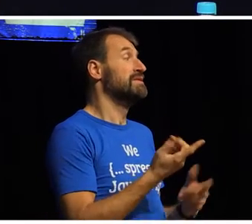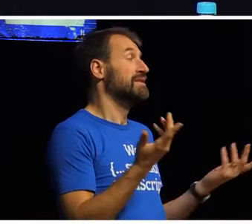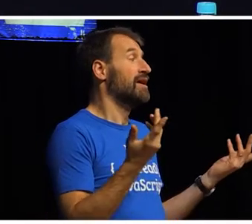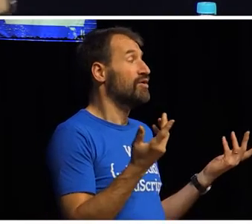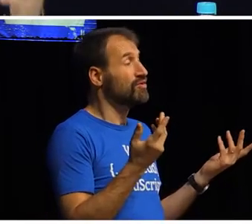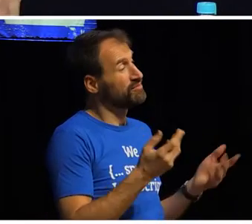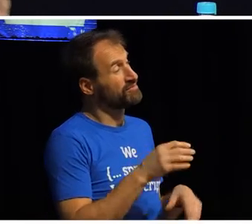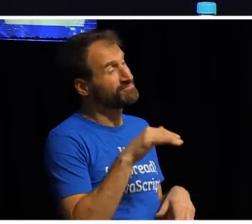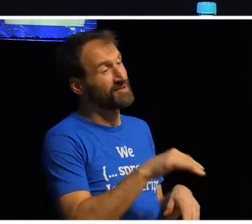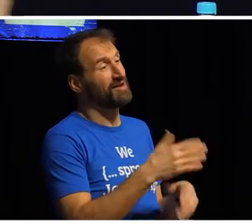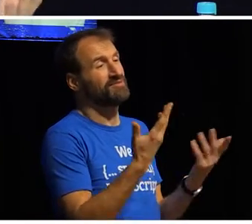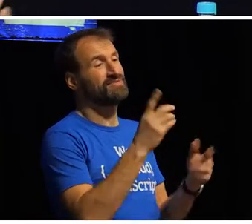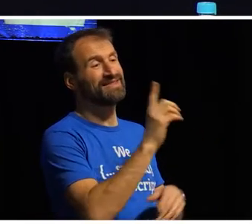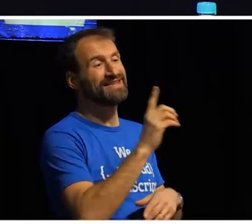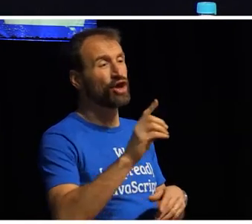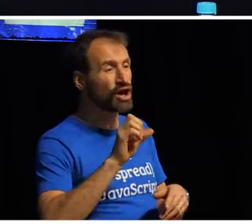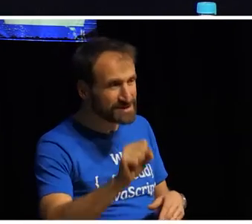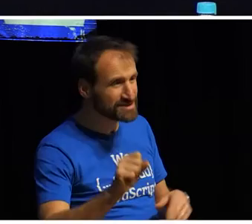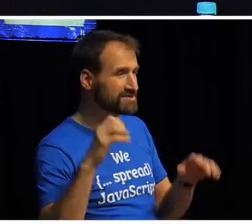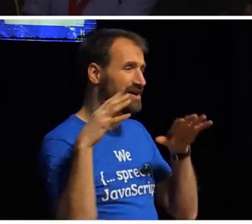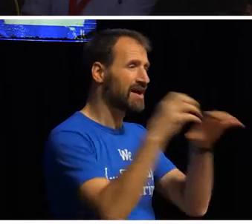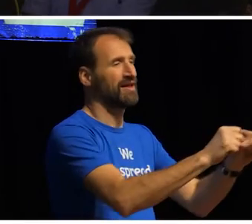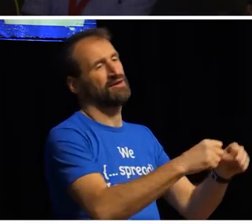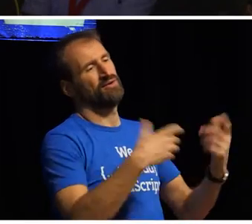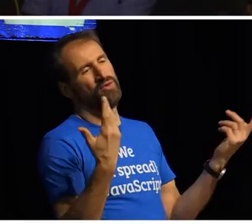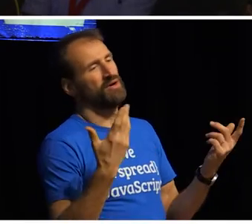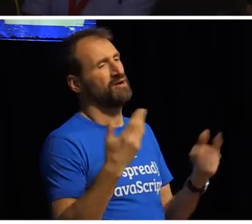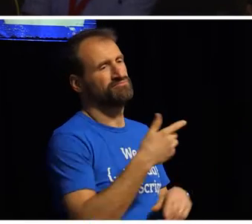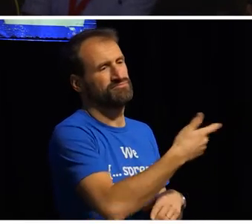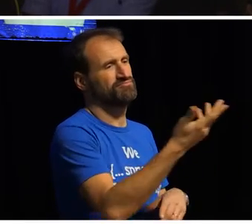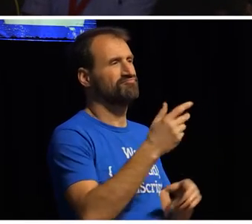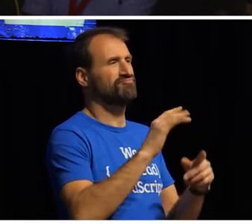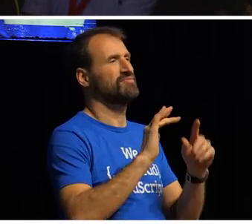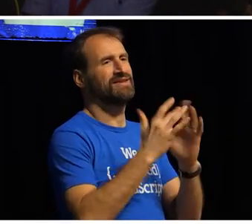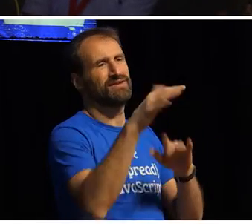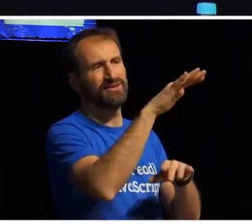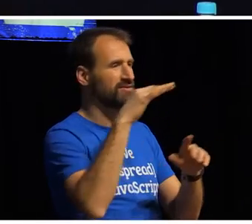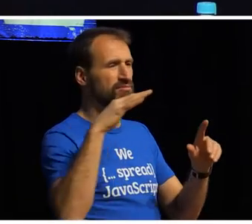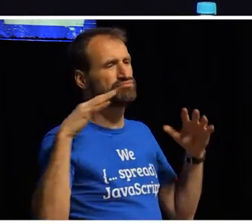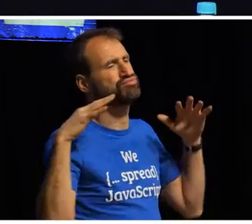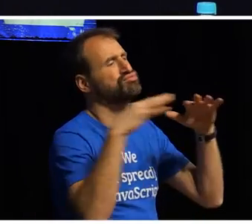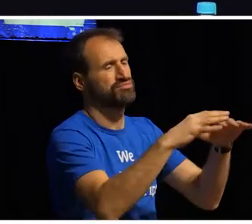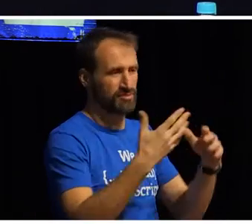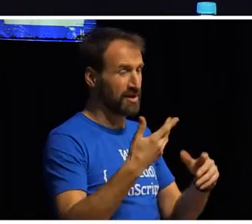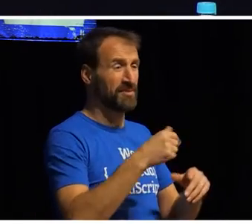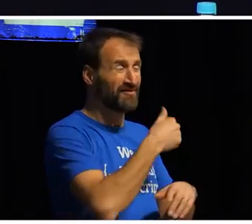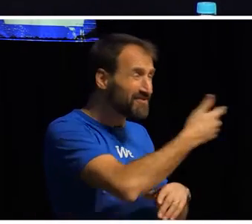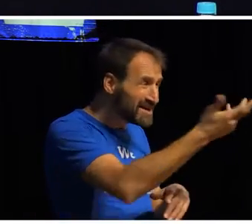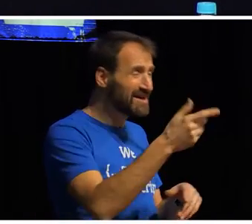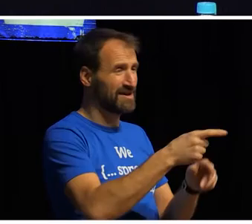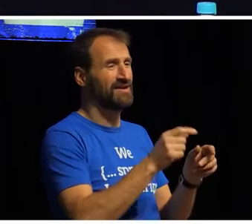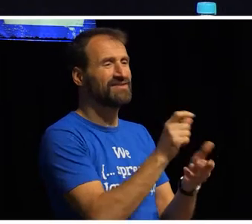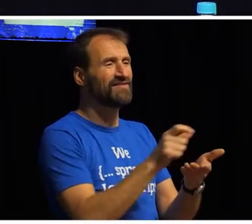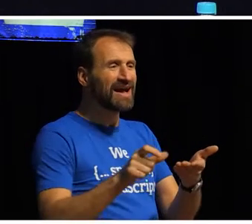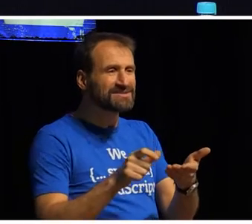Mariah but all these like DDoS attacks massive attacks that take down the internet that are built on these devices many of these devices run node apps or very small